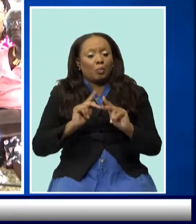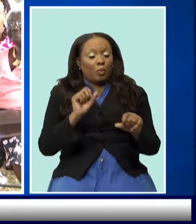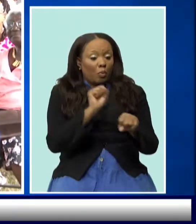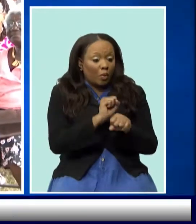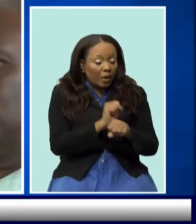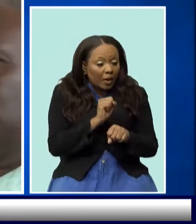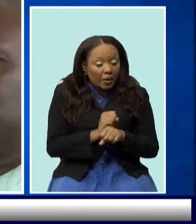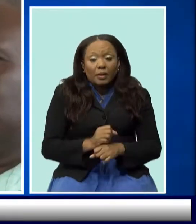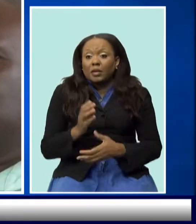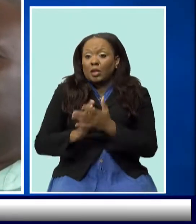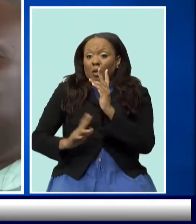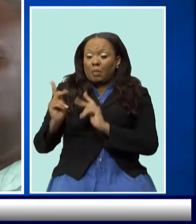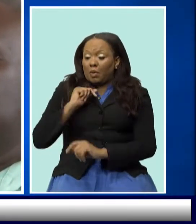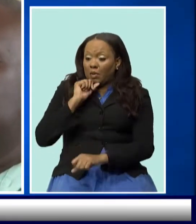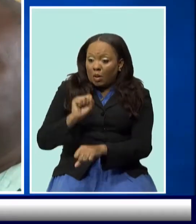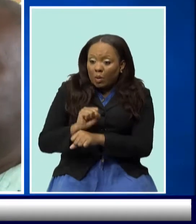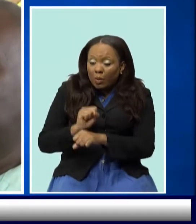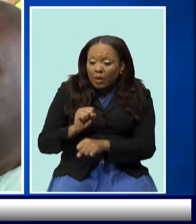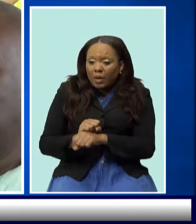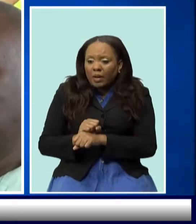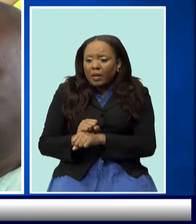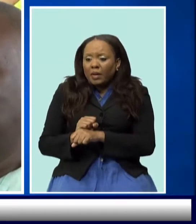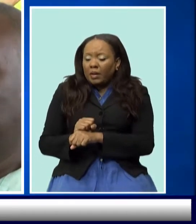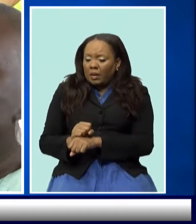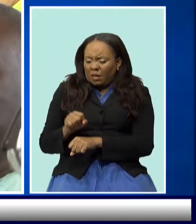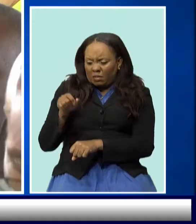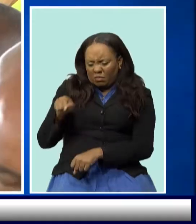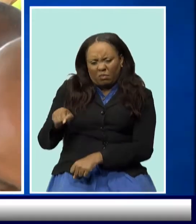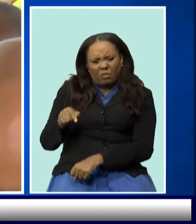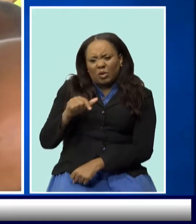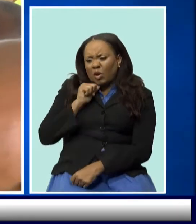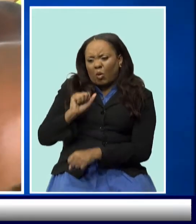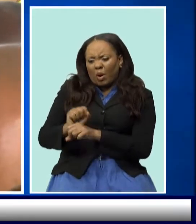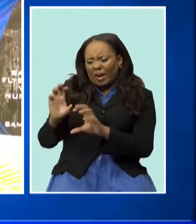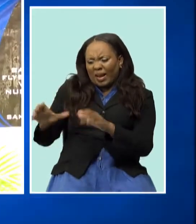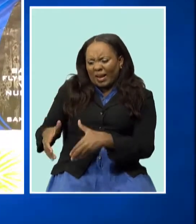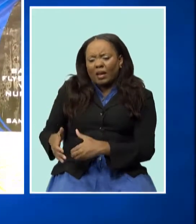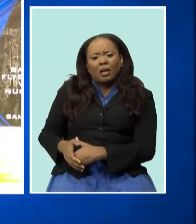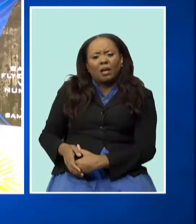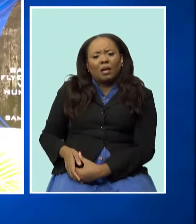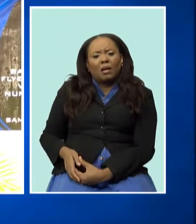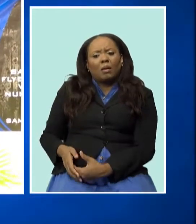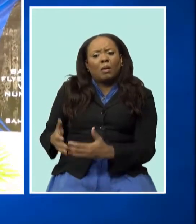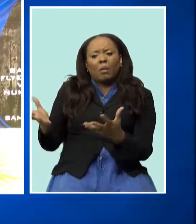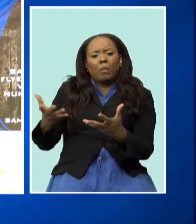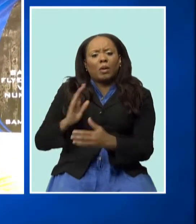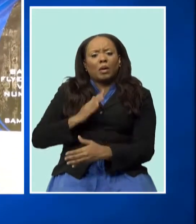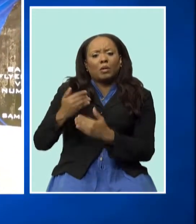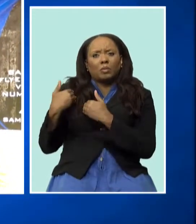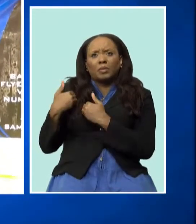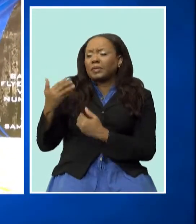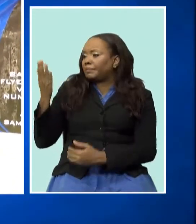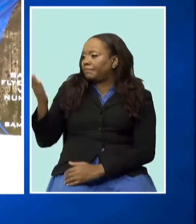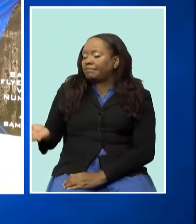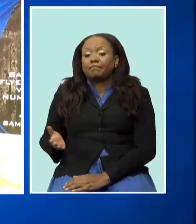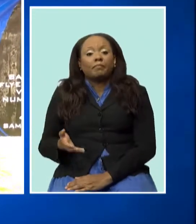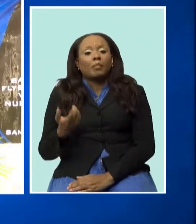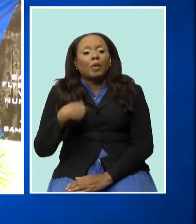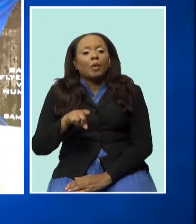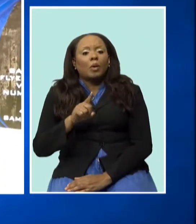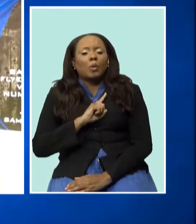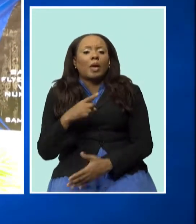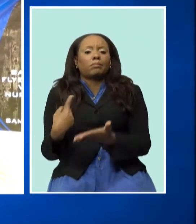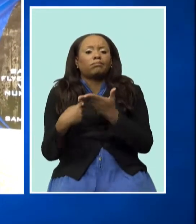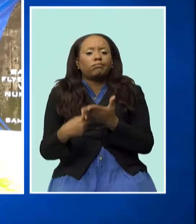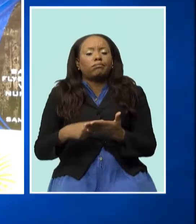non-working population and the cost of supporting the non-working population. And when you were talking about our concern for the NAS and so on, it is because those things